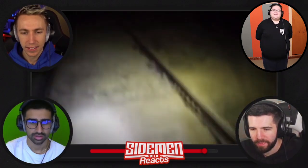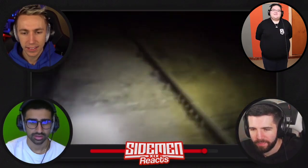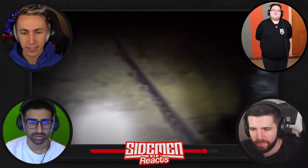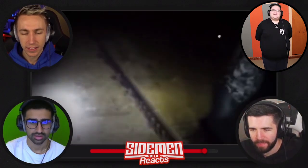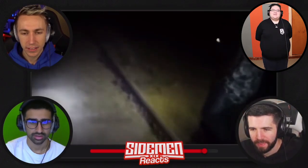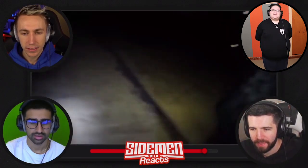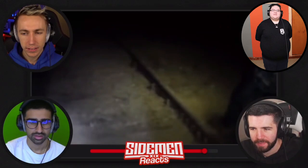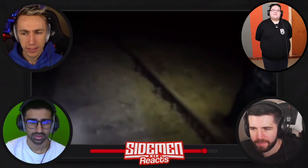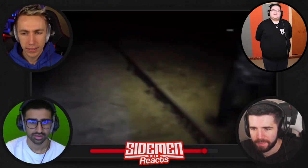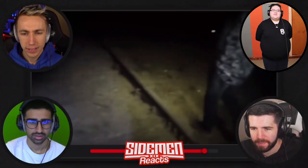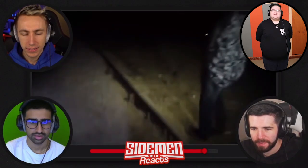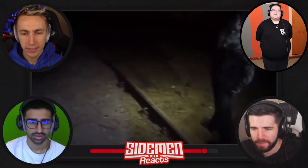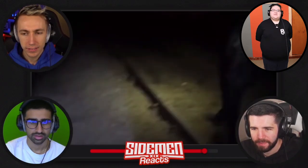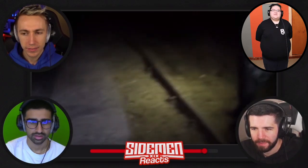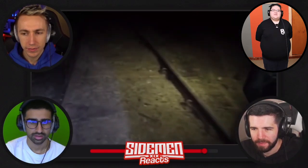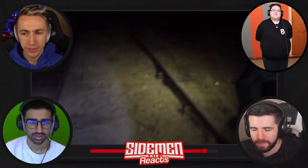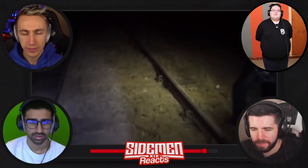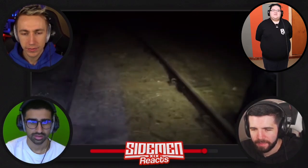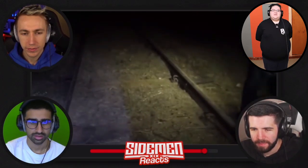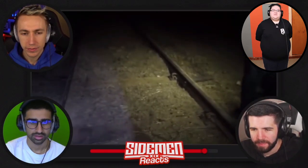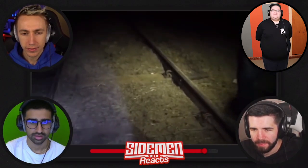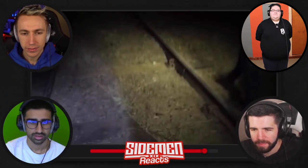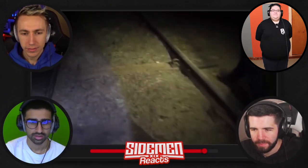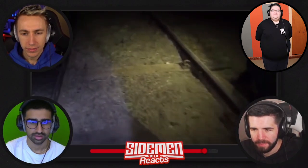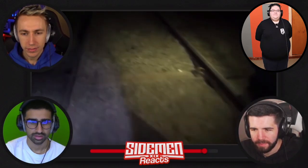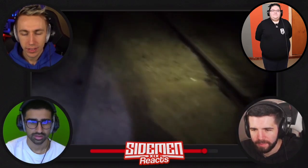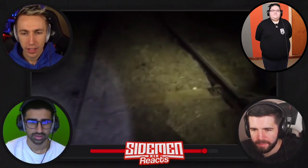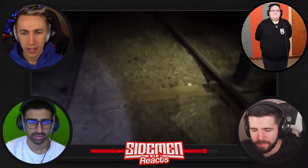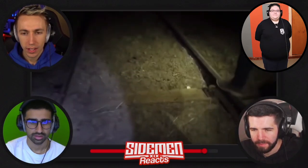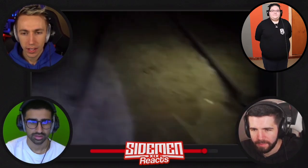the railroad track, illuminated by flashlight.